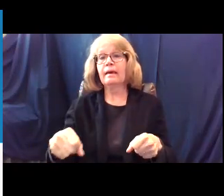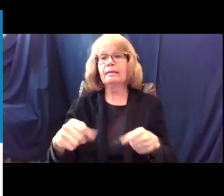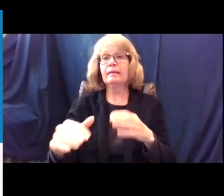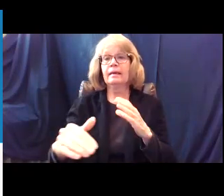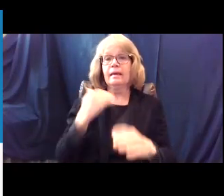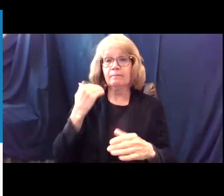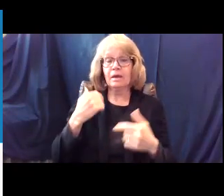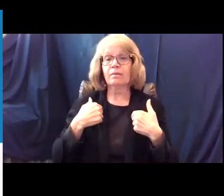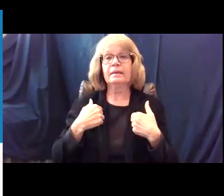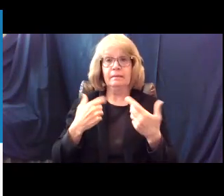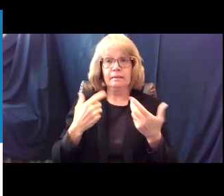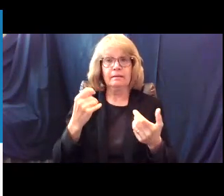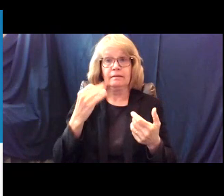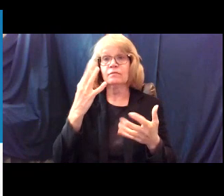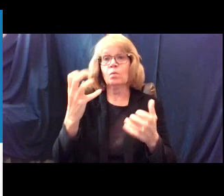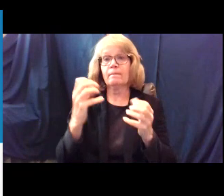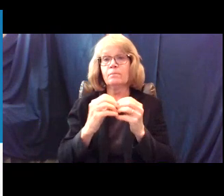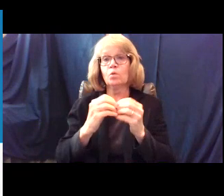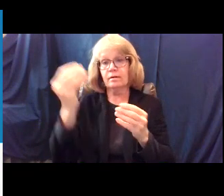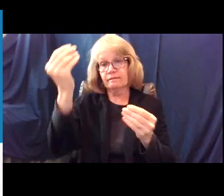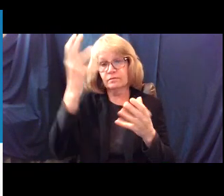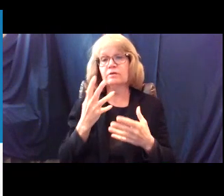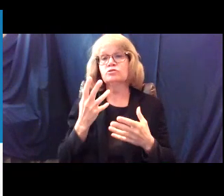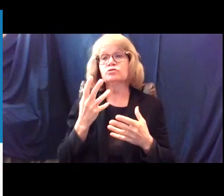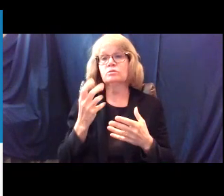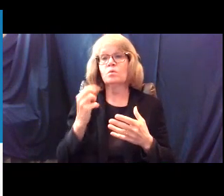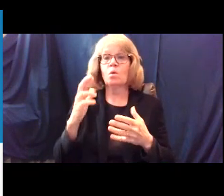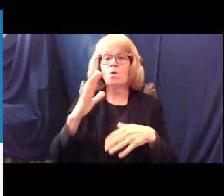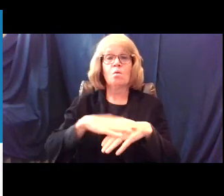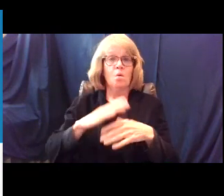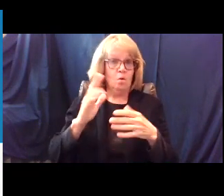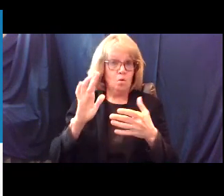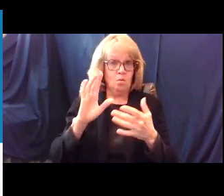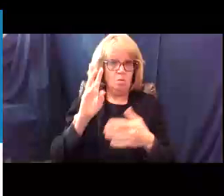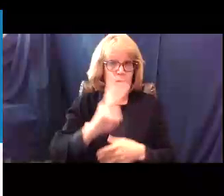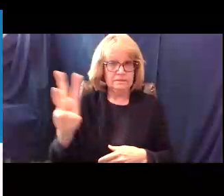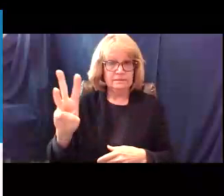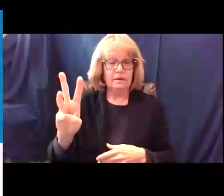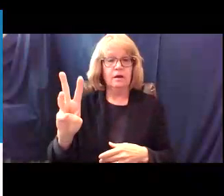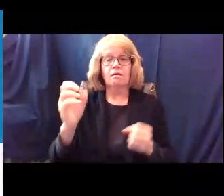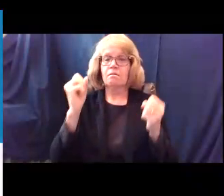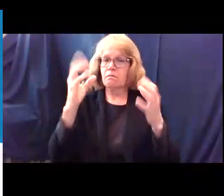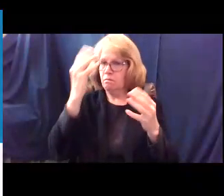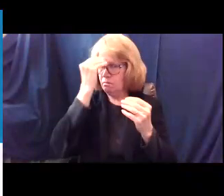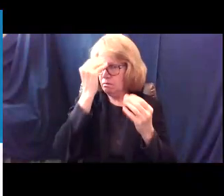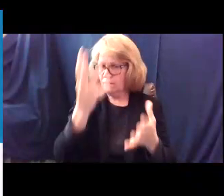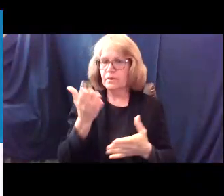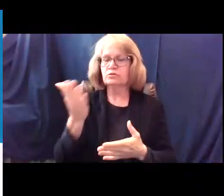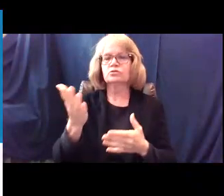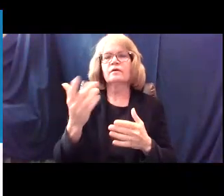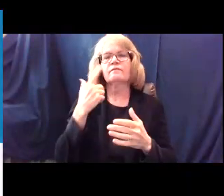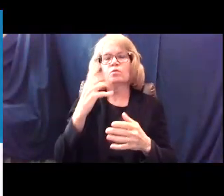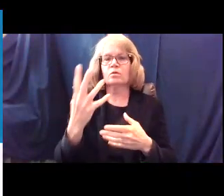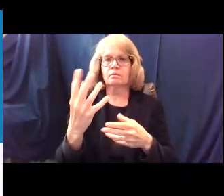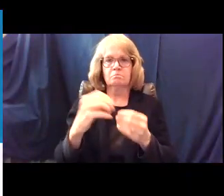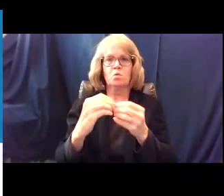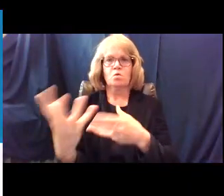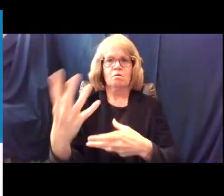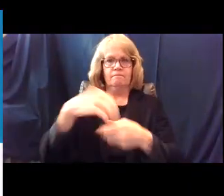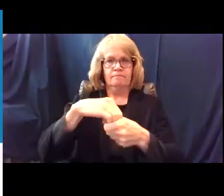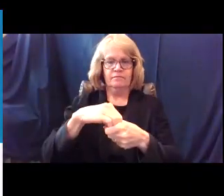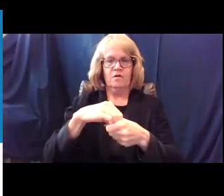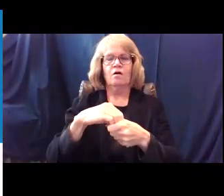me if you want some more information on that, or you can go on our website. We've got lots of information on how to get more involved with